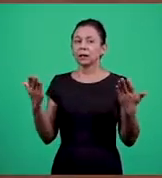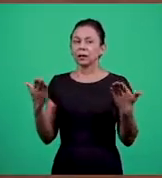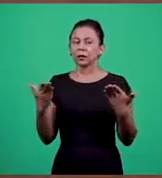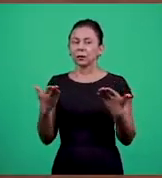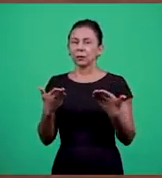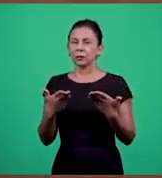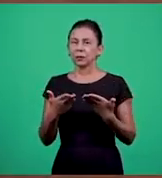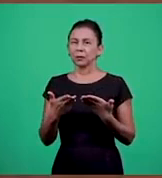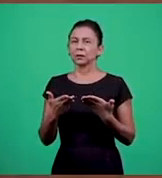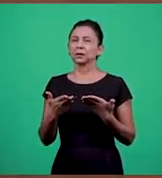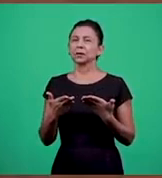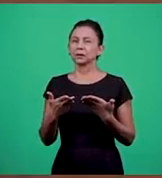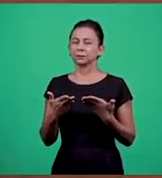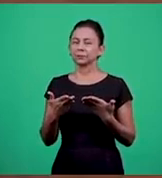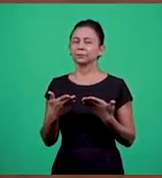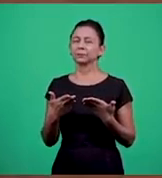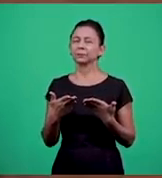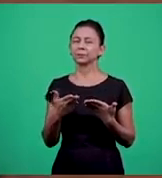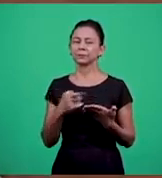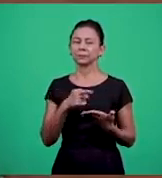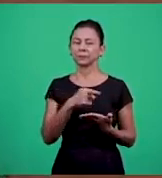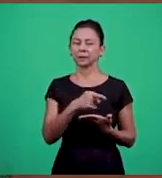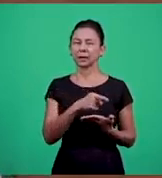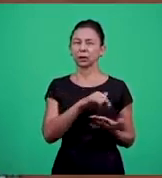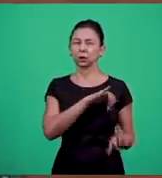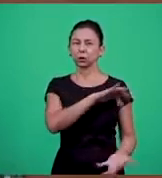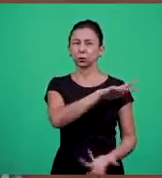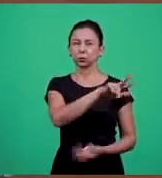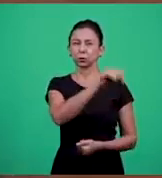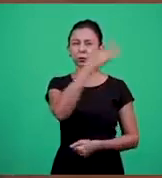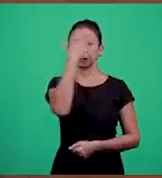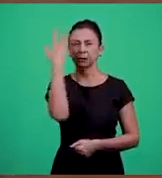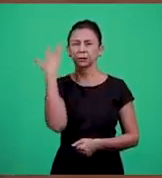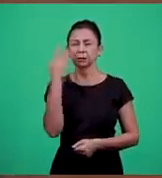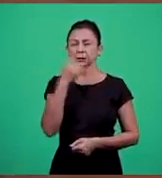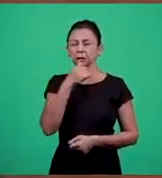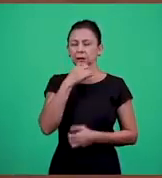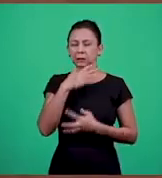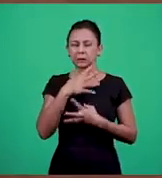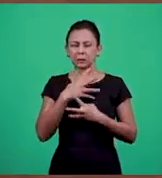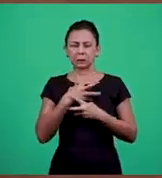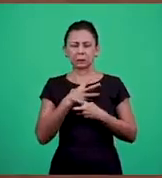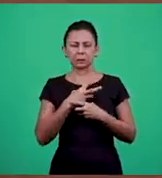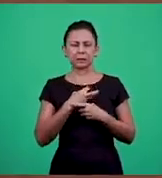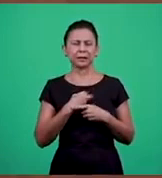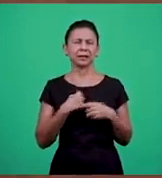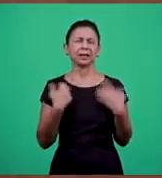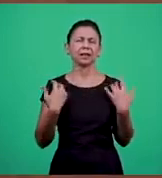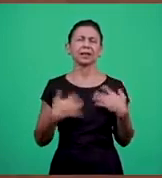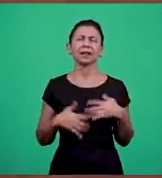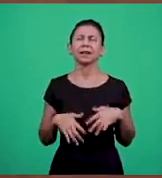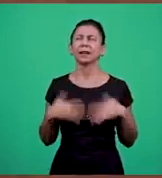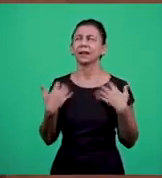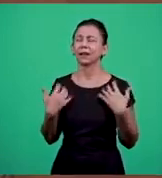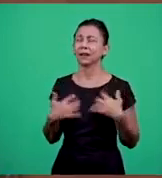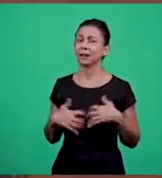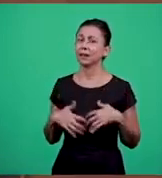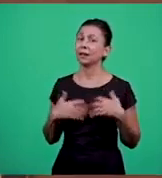When we are leaving our house, when we are sad, when we are